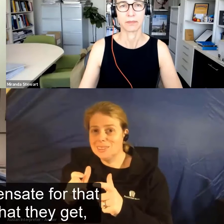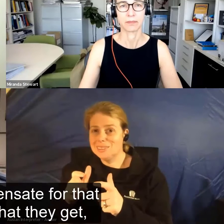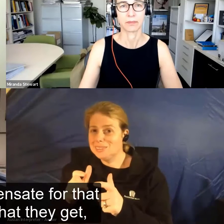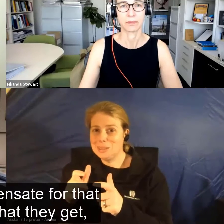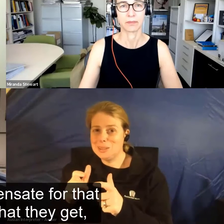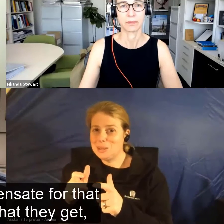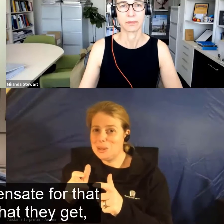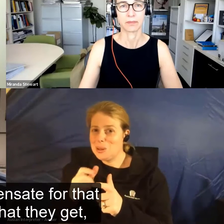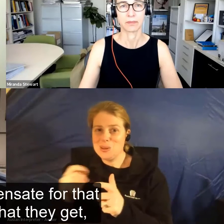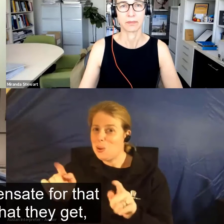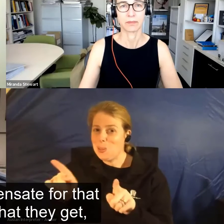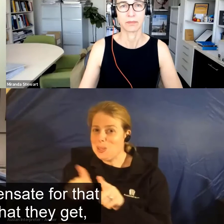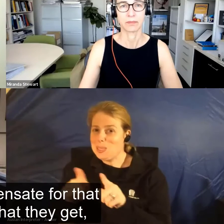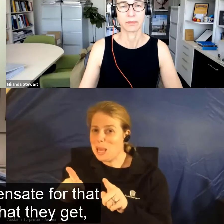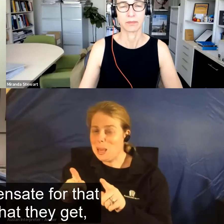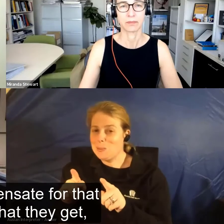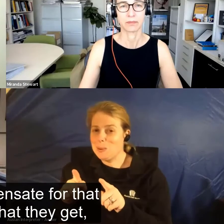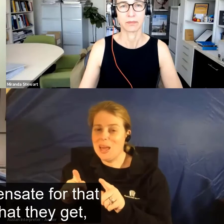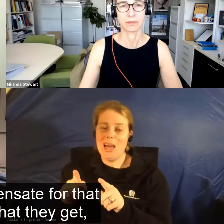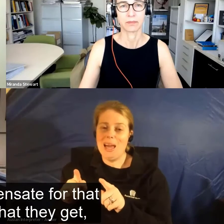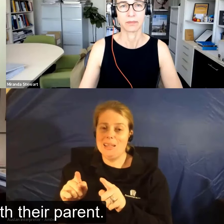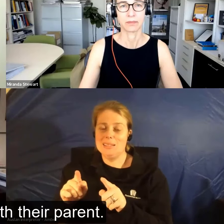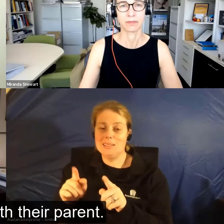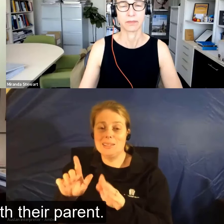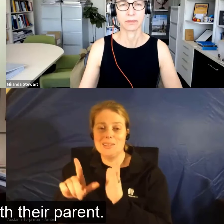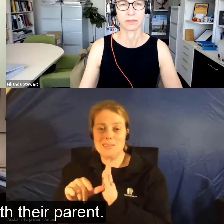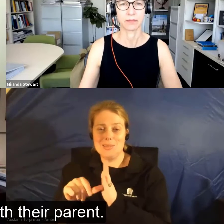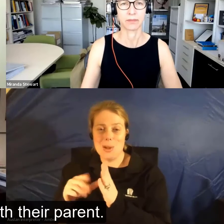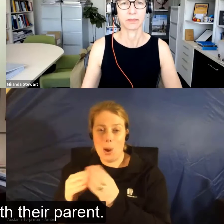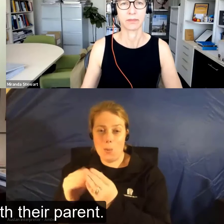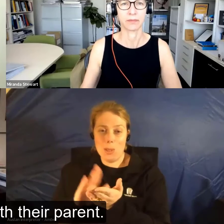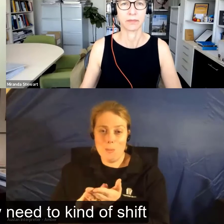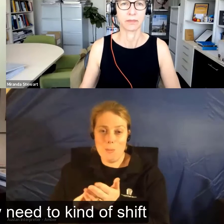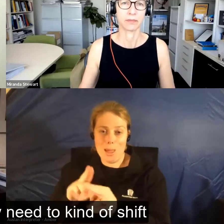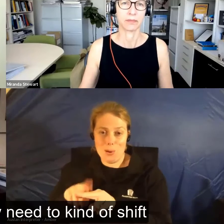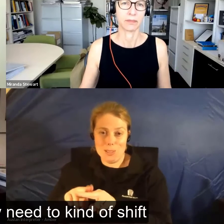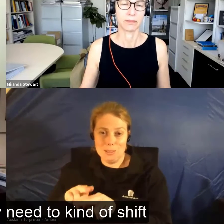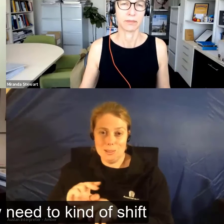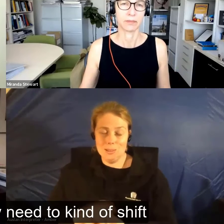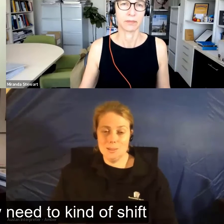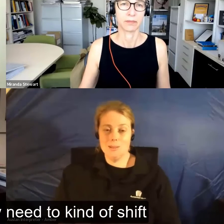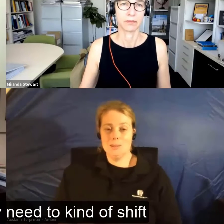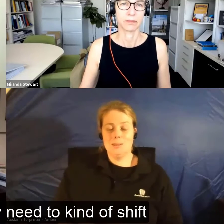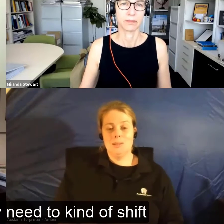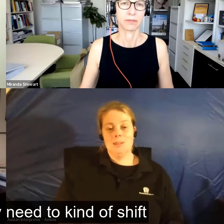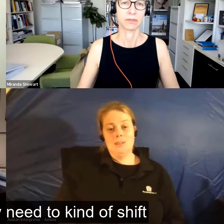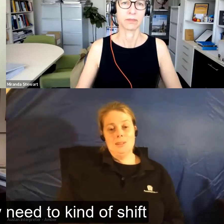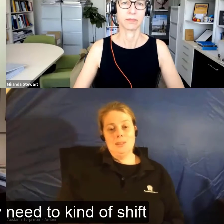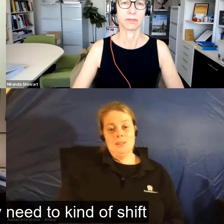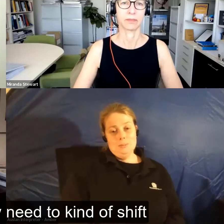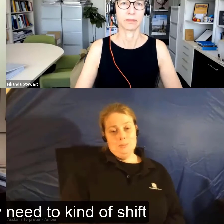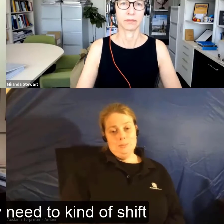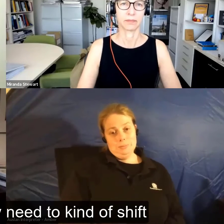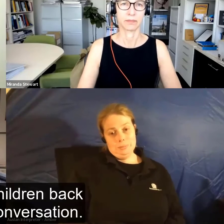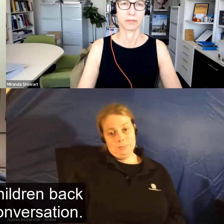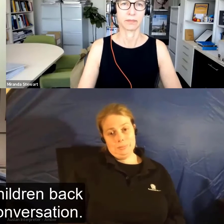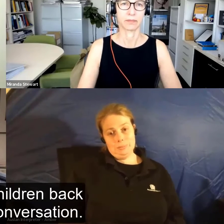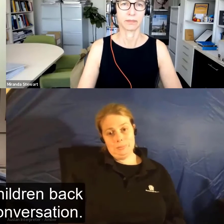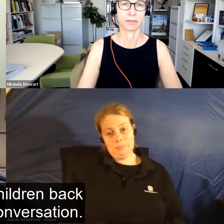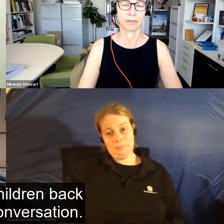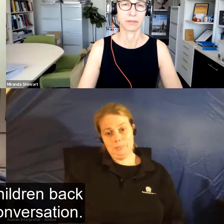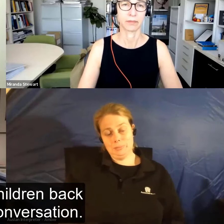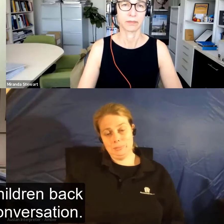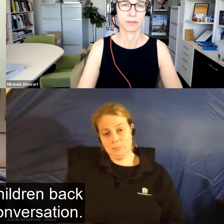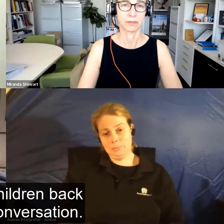that nurturing that they get, you know, with their parent. So I think we really need to kind of shift and